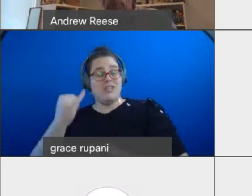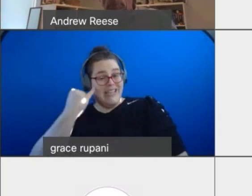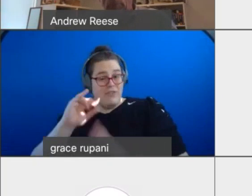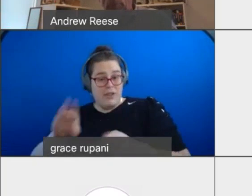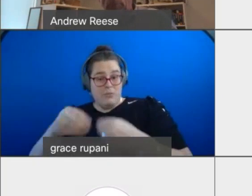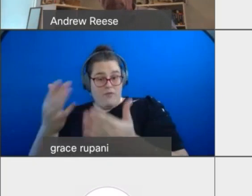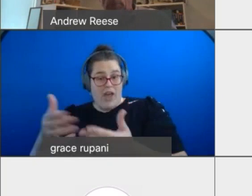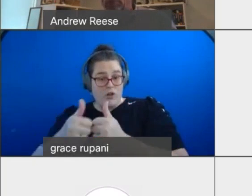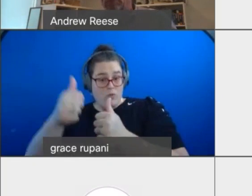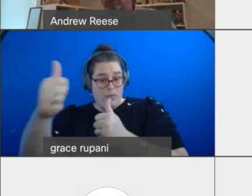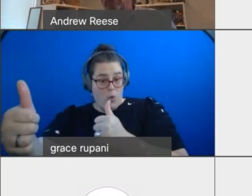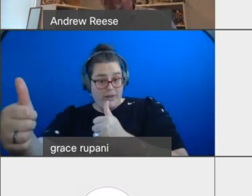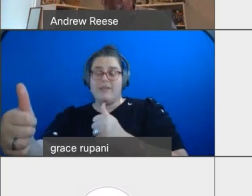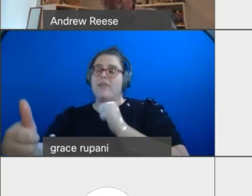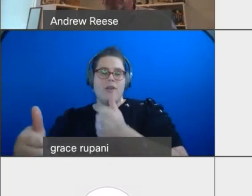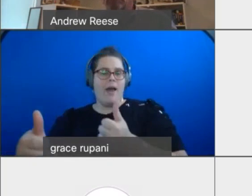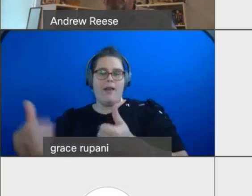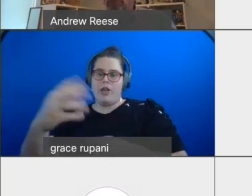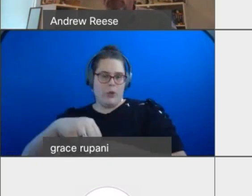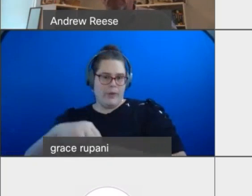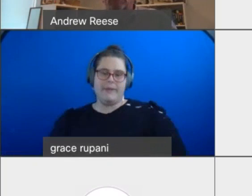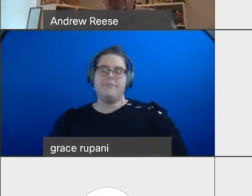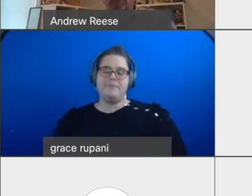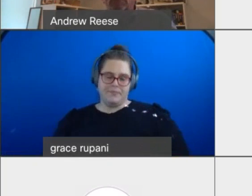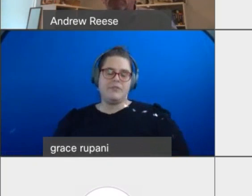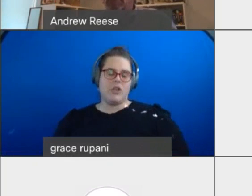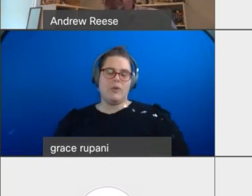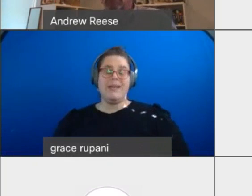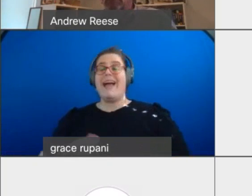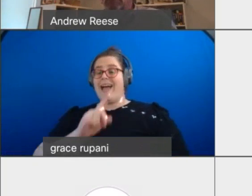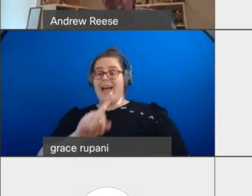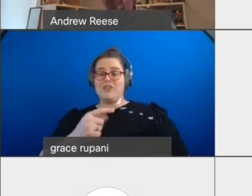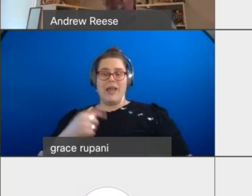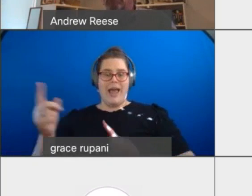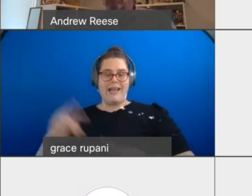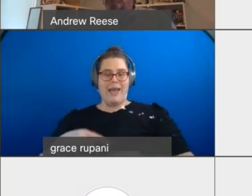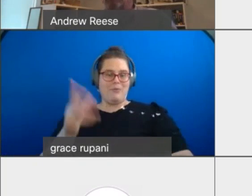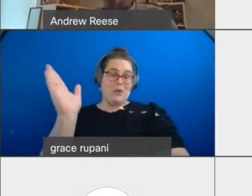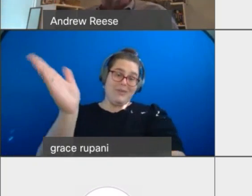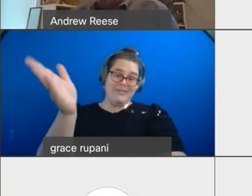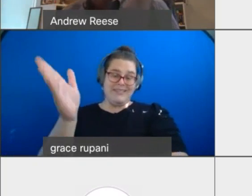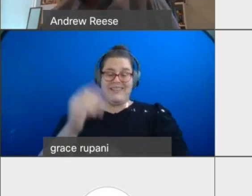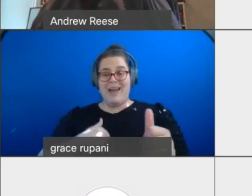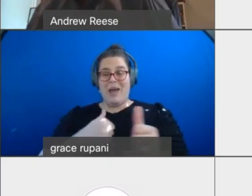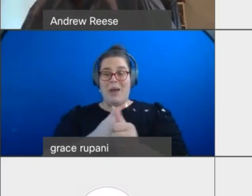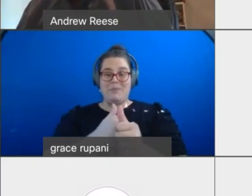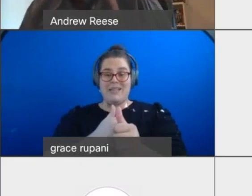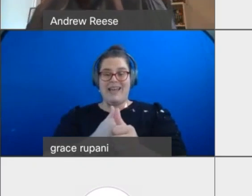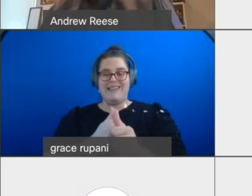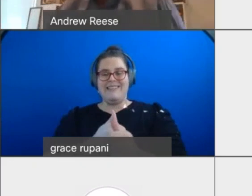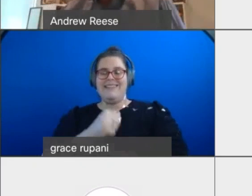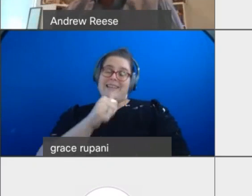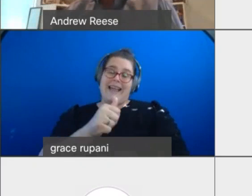And I think that is it for me. I wanted to share. I can give you an update, kind of like not of the same nature,